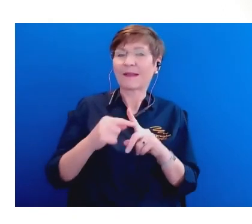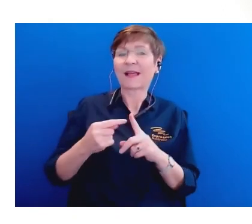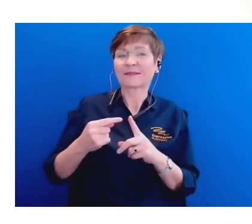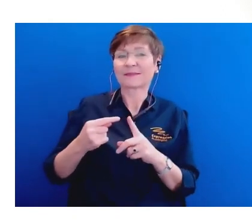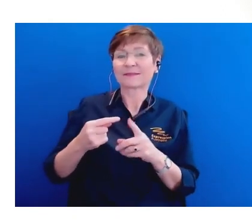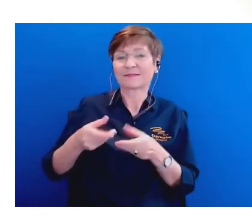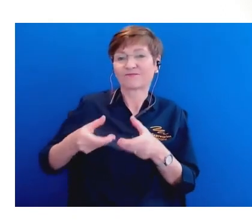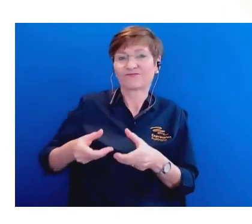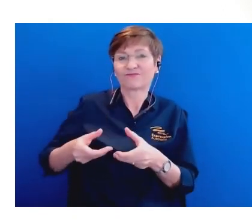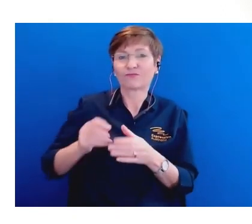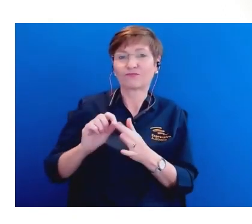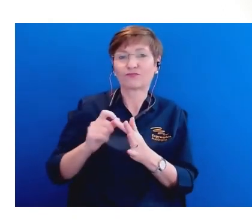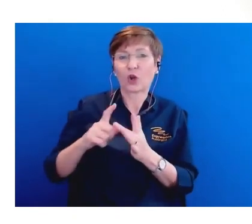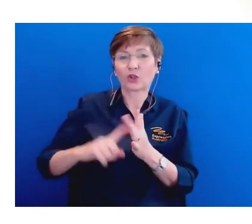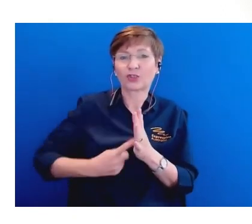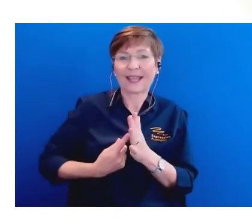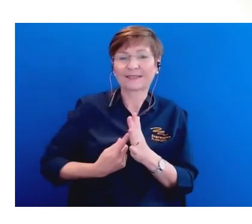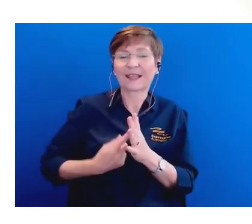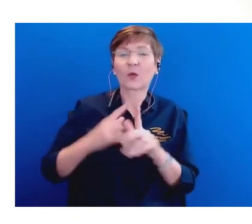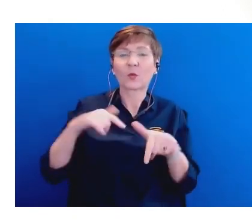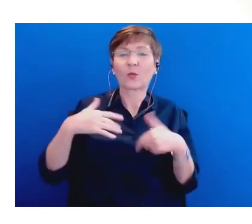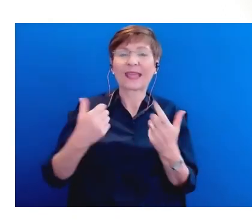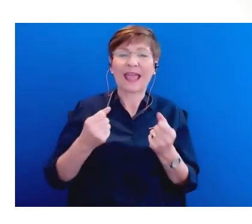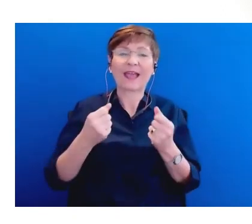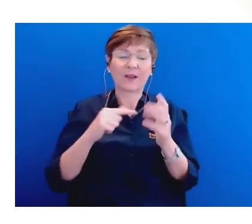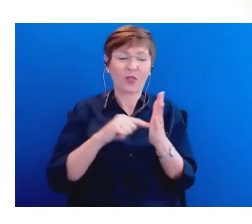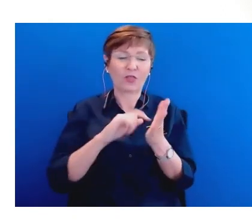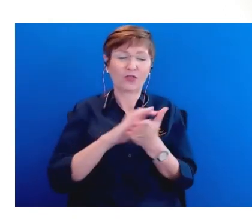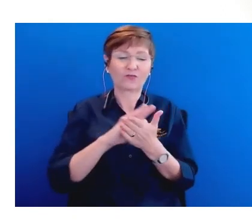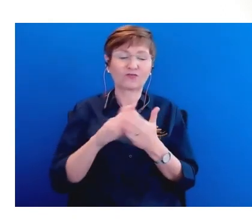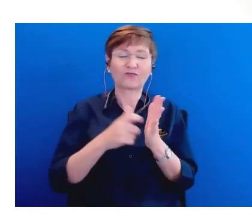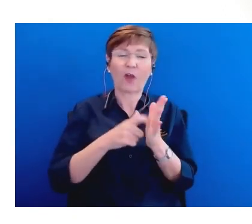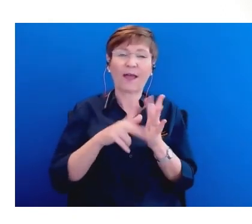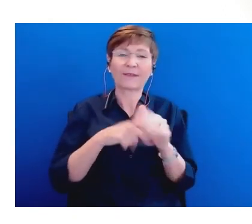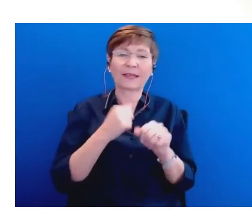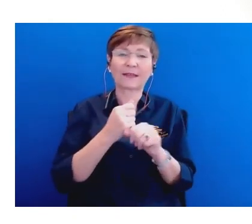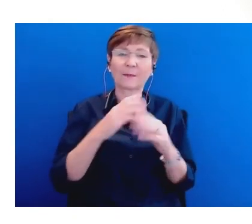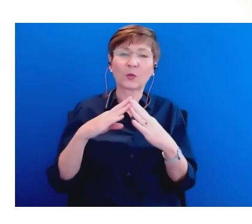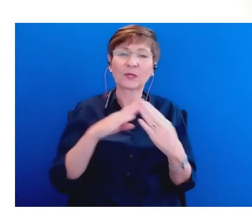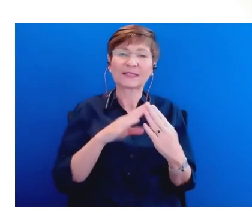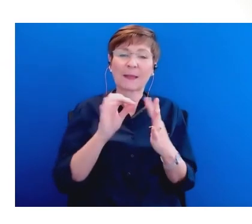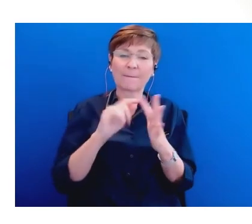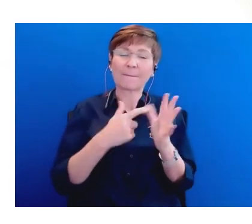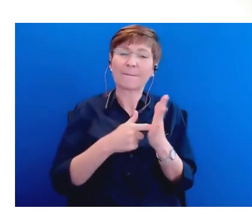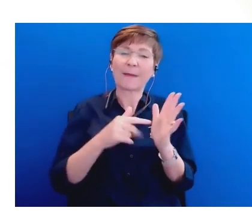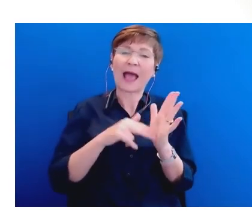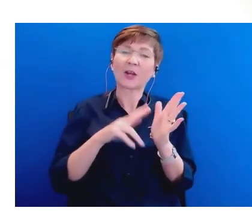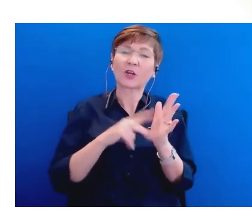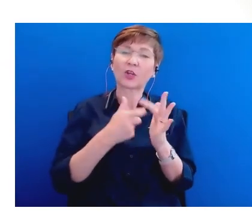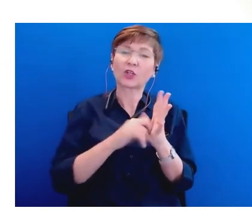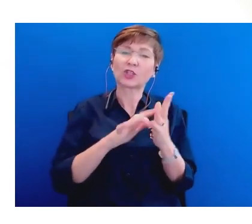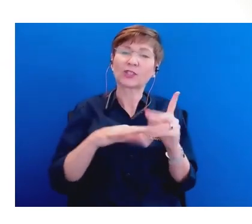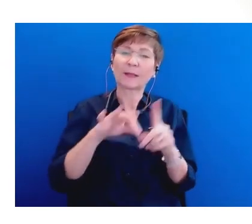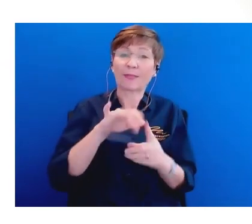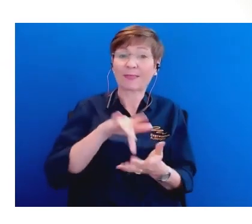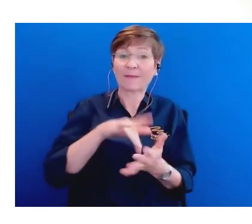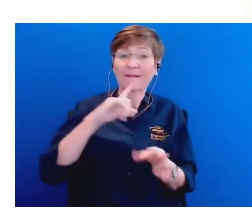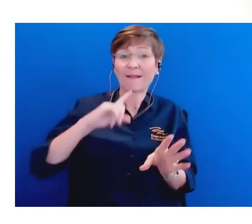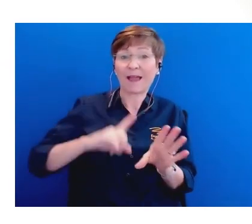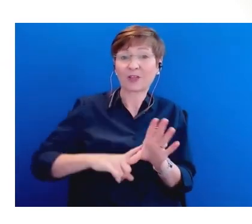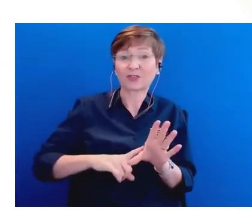that was hosted by the Thriving Communities Partnership in the middle of last year. And at that